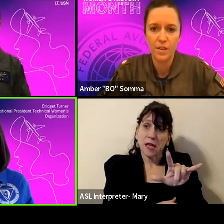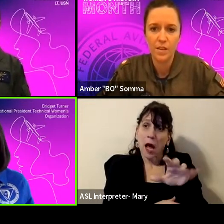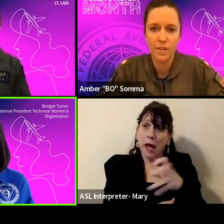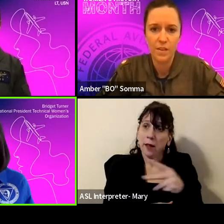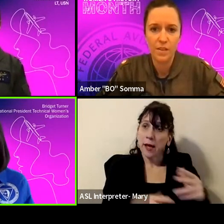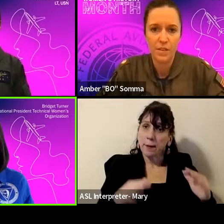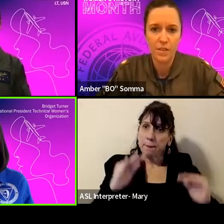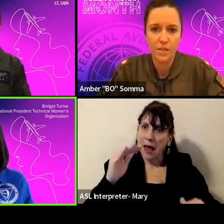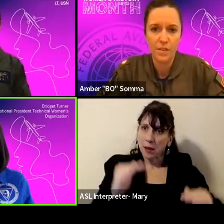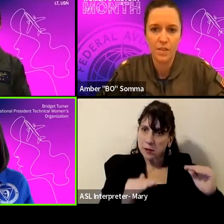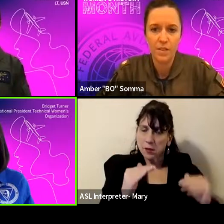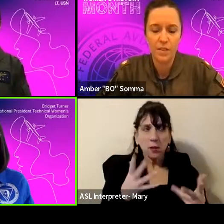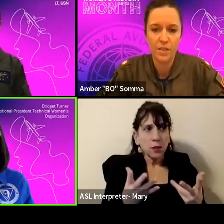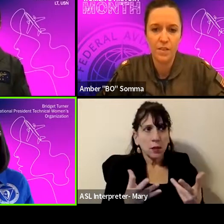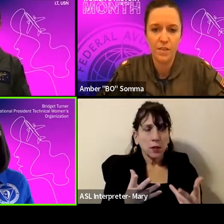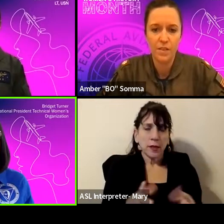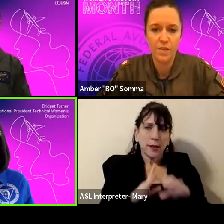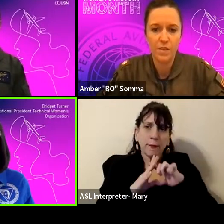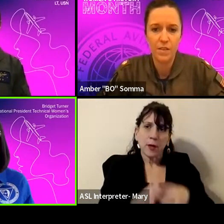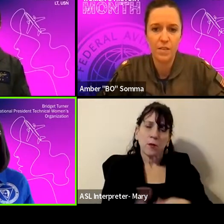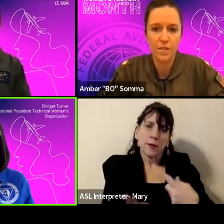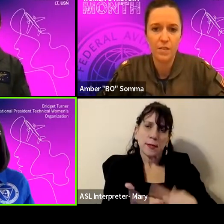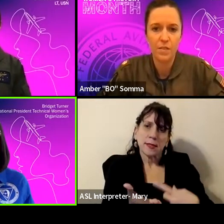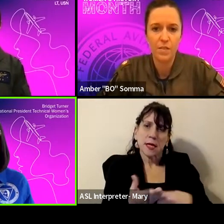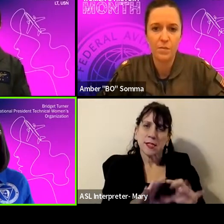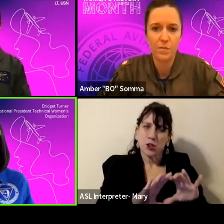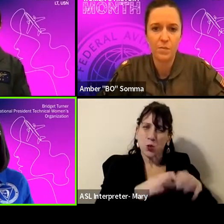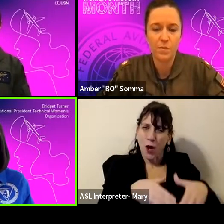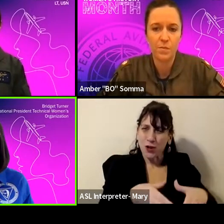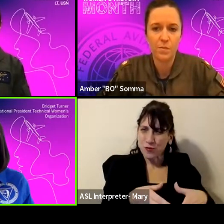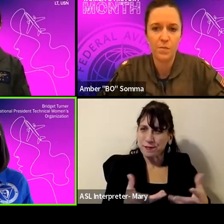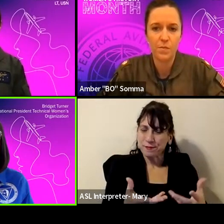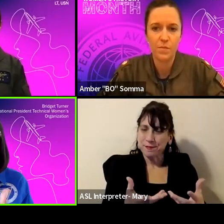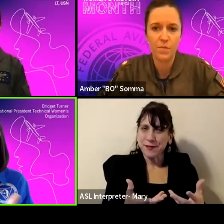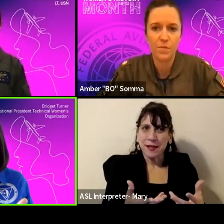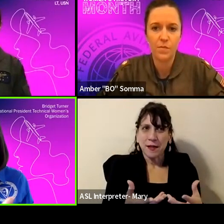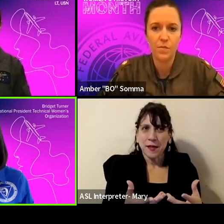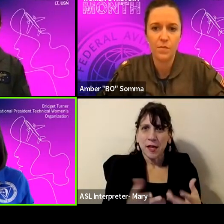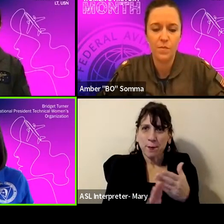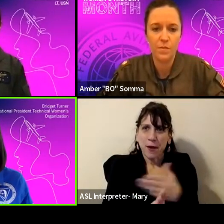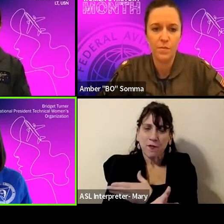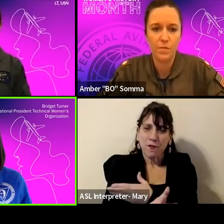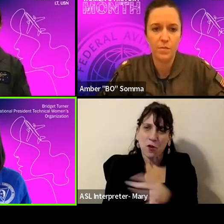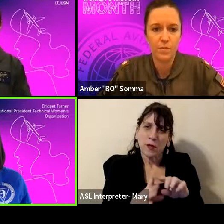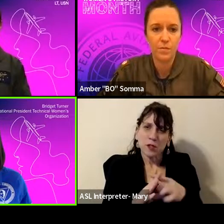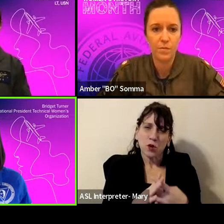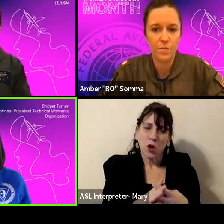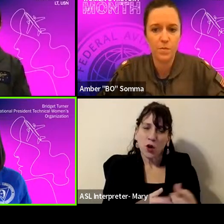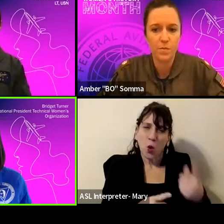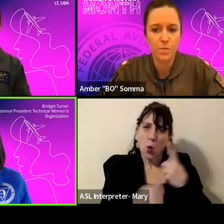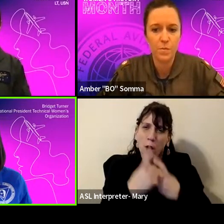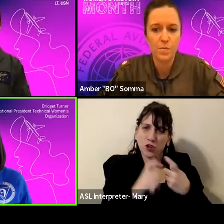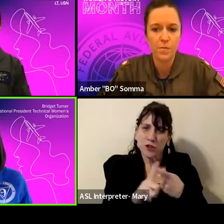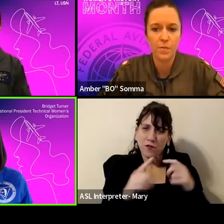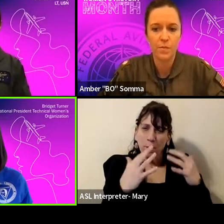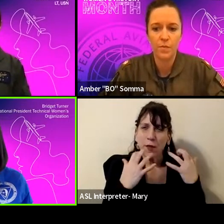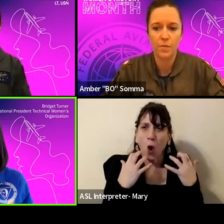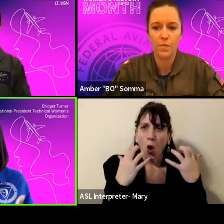the beginning we talked about the squadron and everything. I wanted to, before we go into questions from our